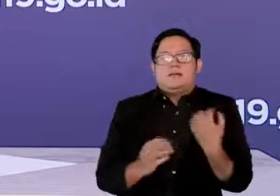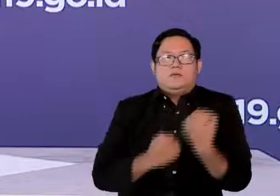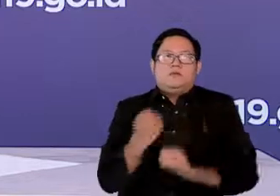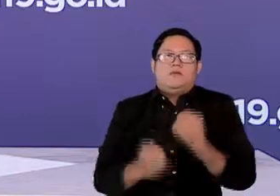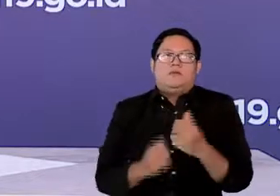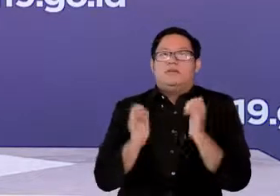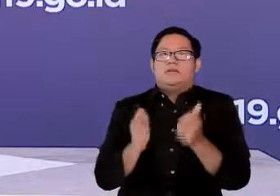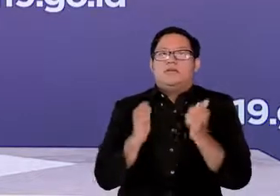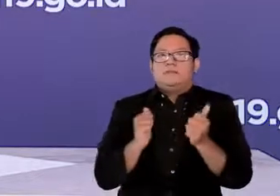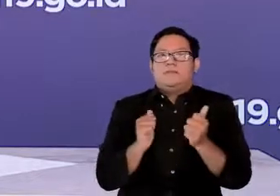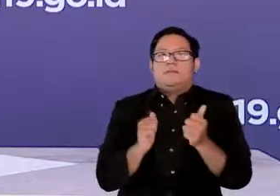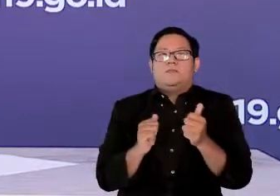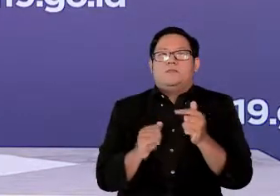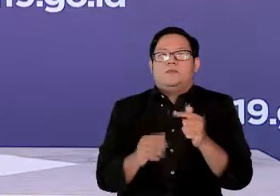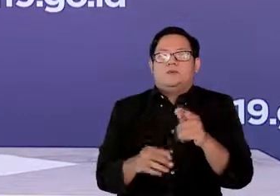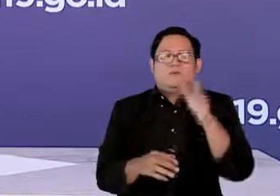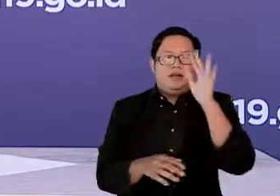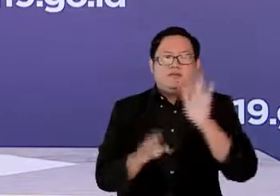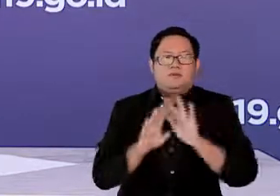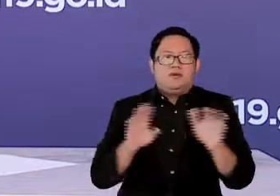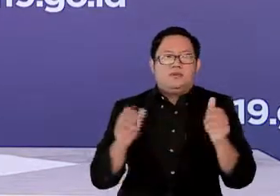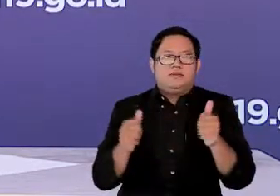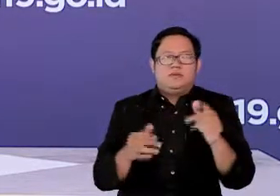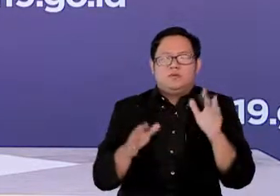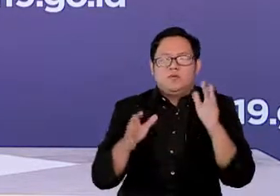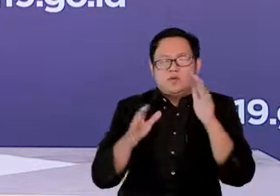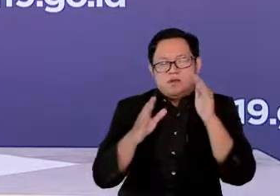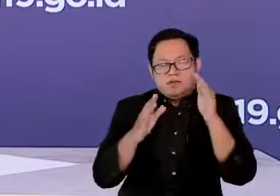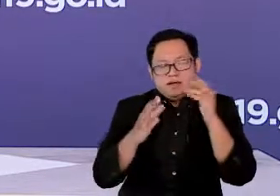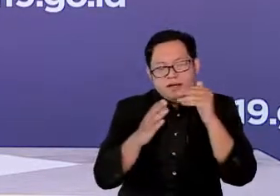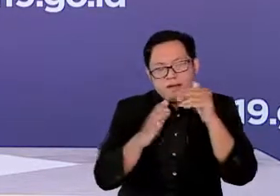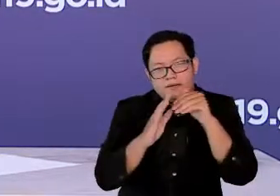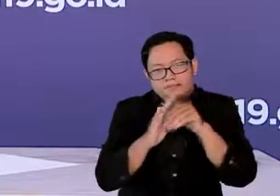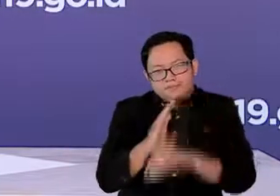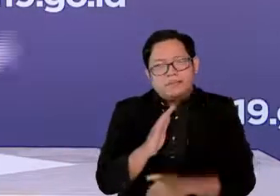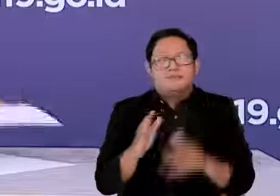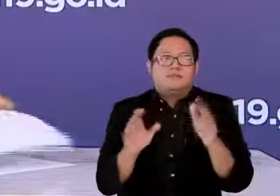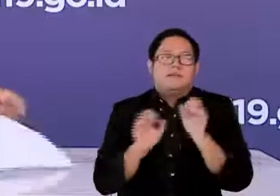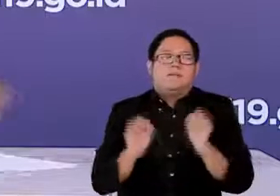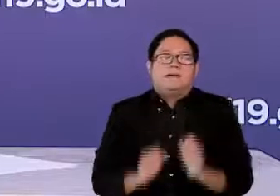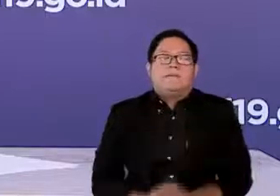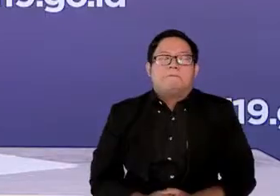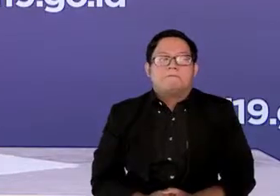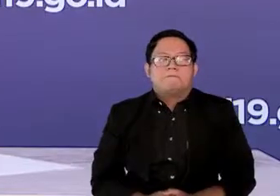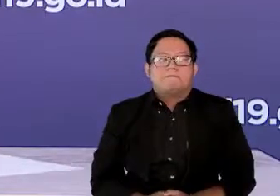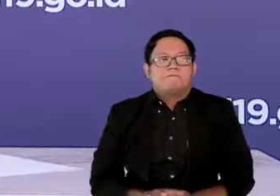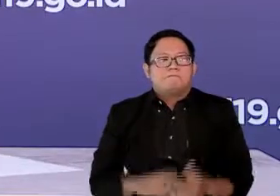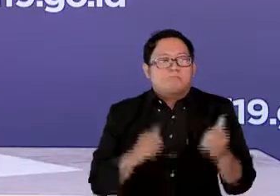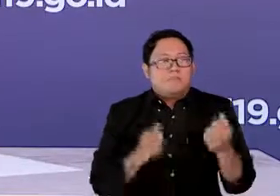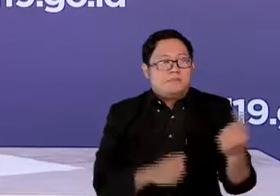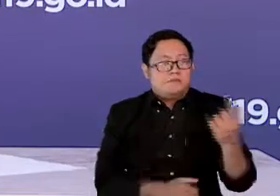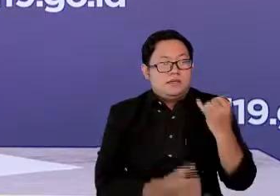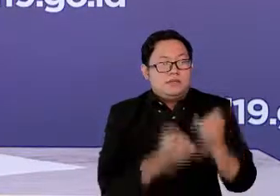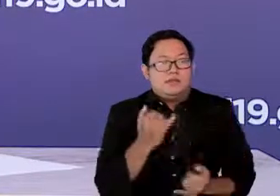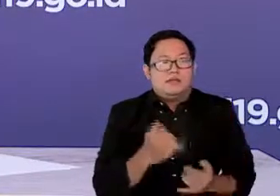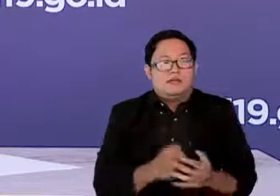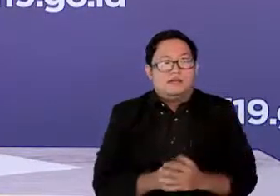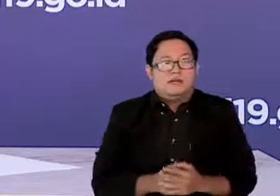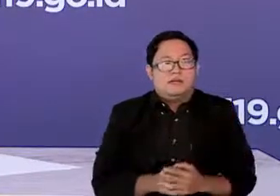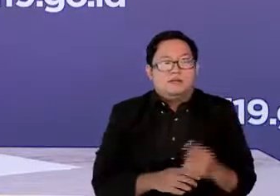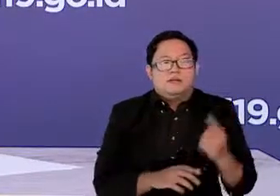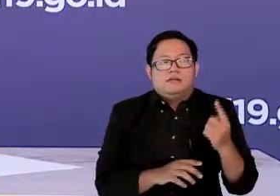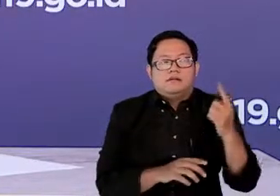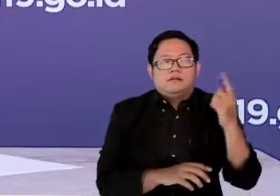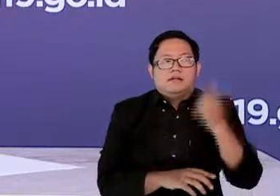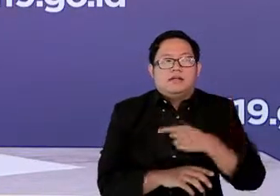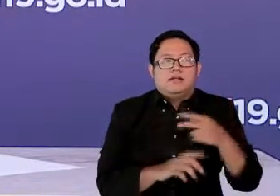possible. Thank you. Thank you. This is the last question before the live Q&A session. This one is